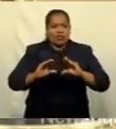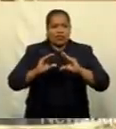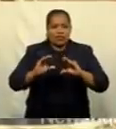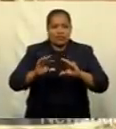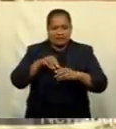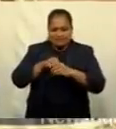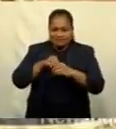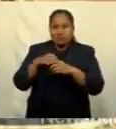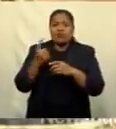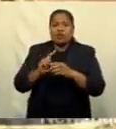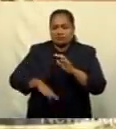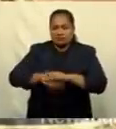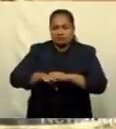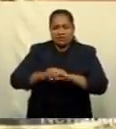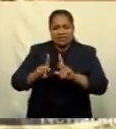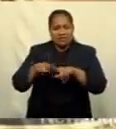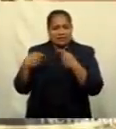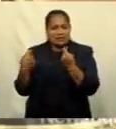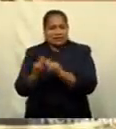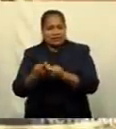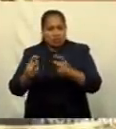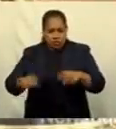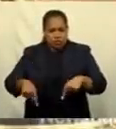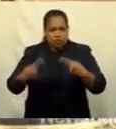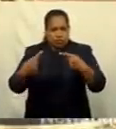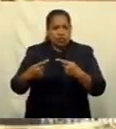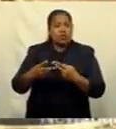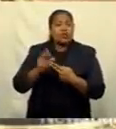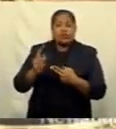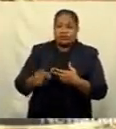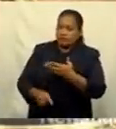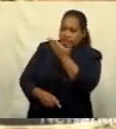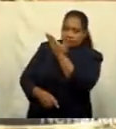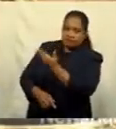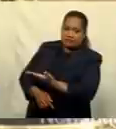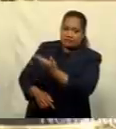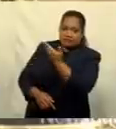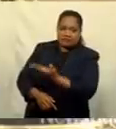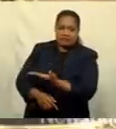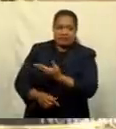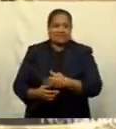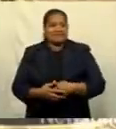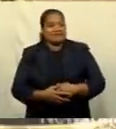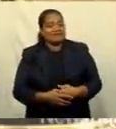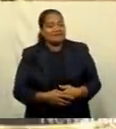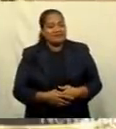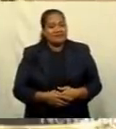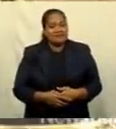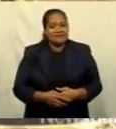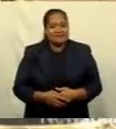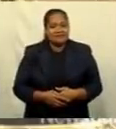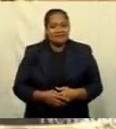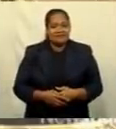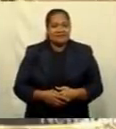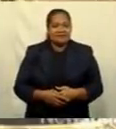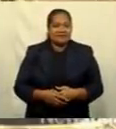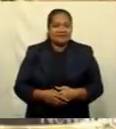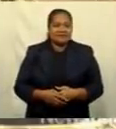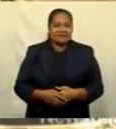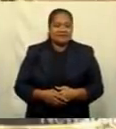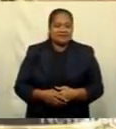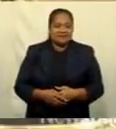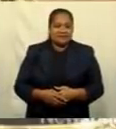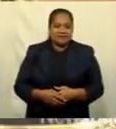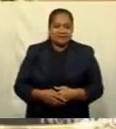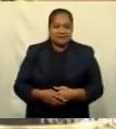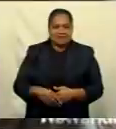team. It will compete against Blackish, Cobra Kai, Emily in Paris, The Flight Attendant, Hacks, The Kaminsky Method,